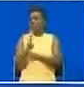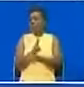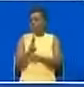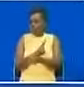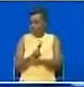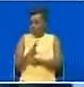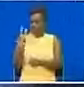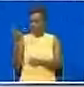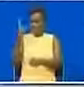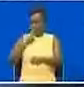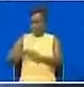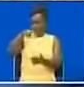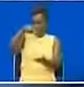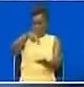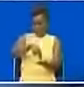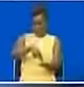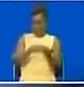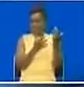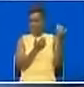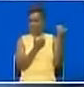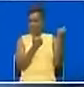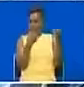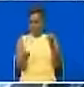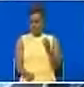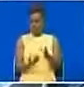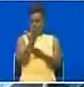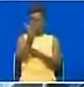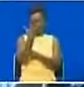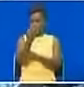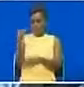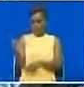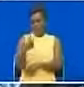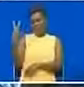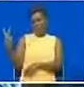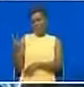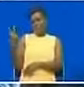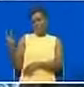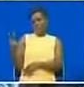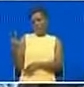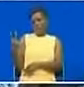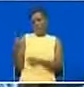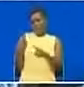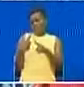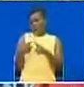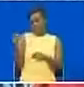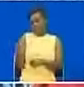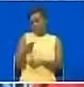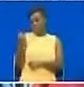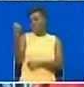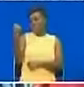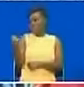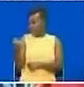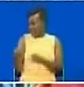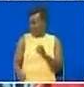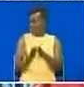second term in office, was first expected to be unveiled in February this year. 5 months down the line, the party is yet to